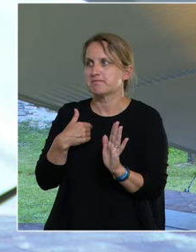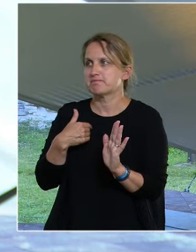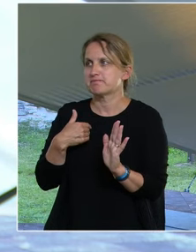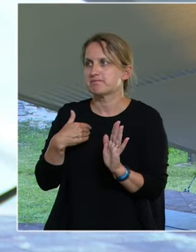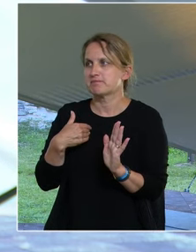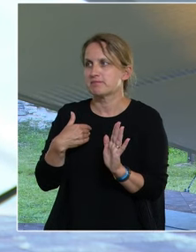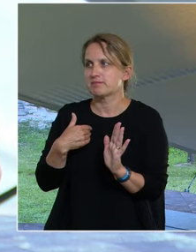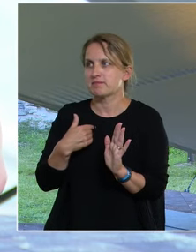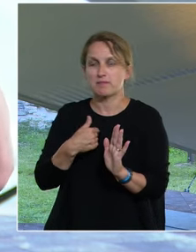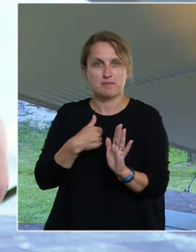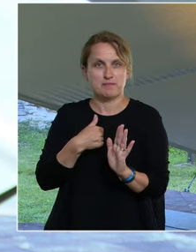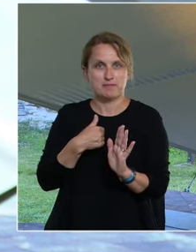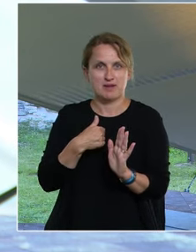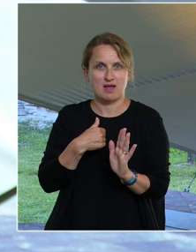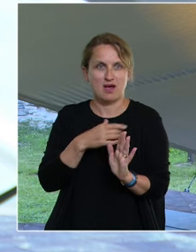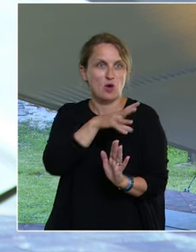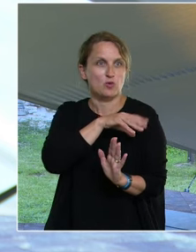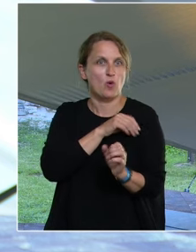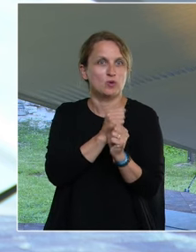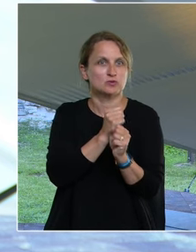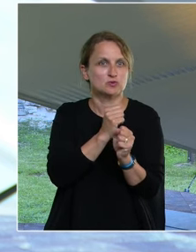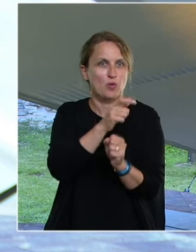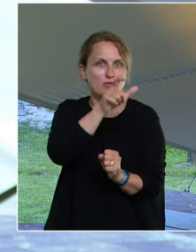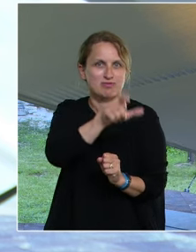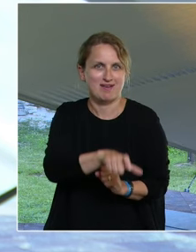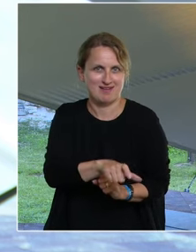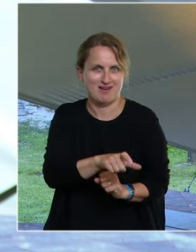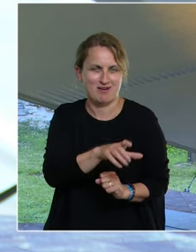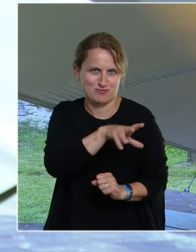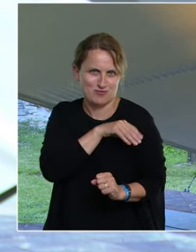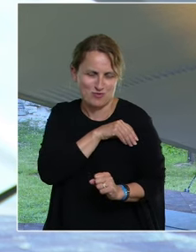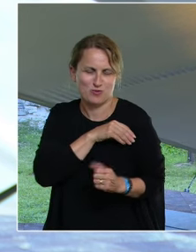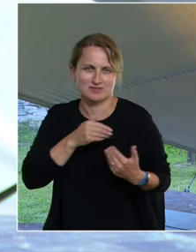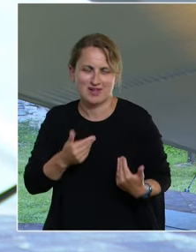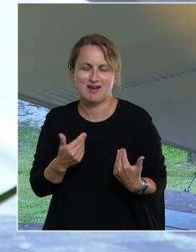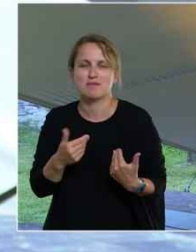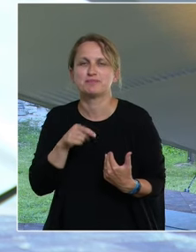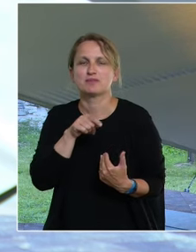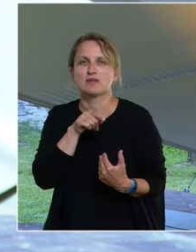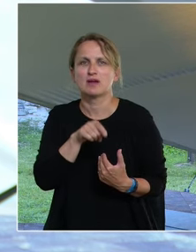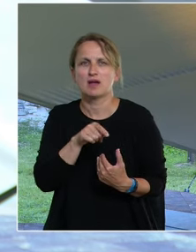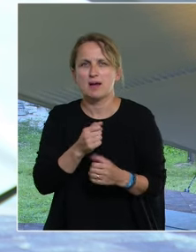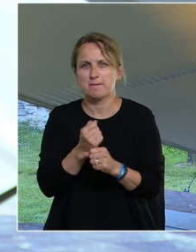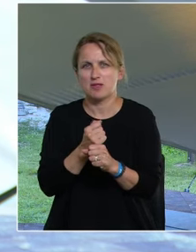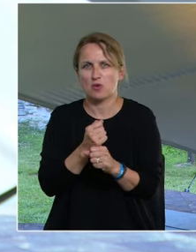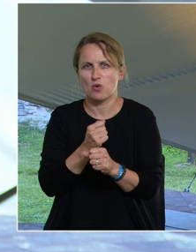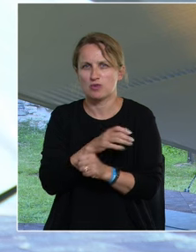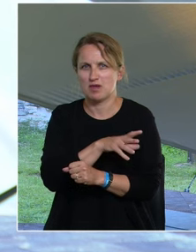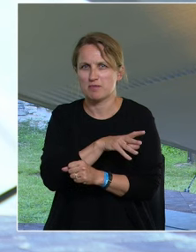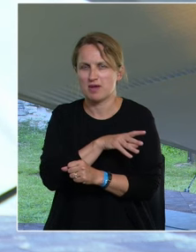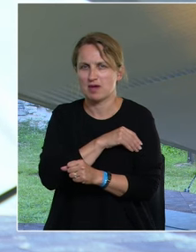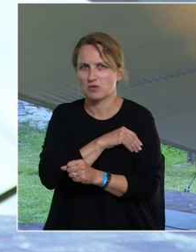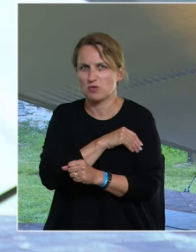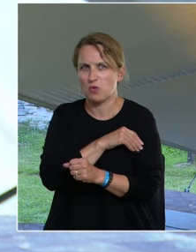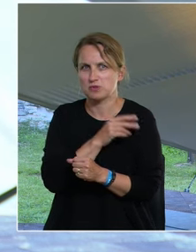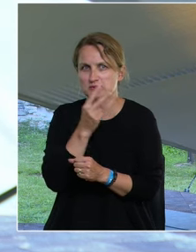I'm here with my co-founder here today, Pedro Hagfoss. So we've been working together on this and seeing sort